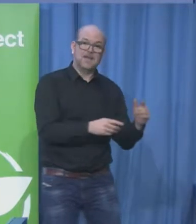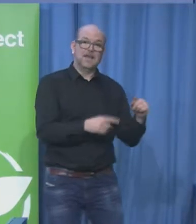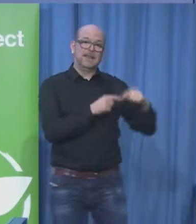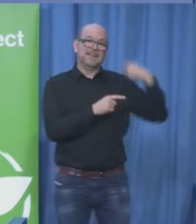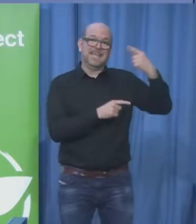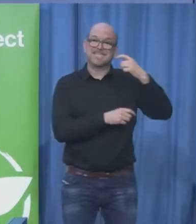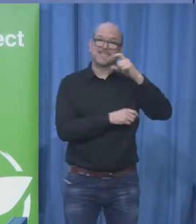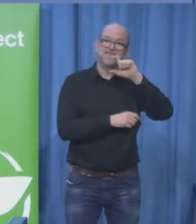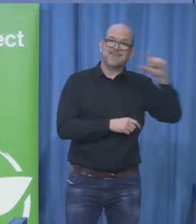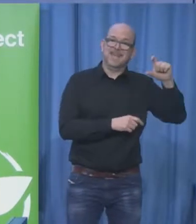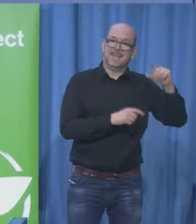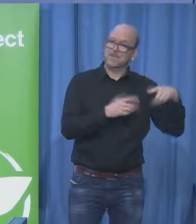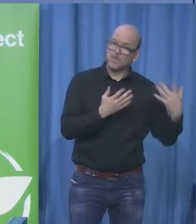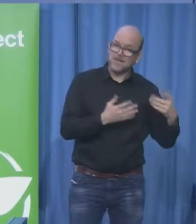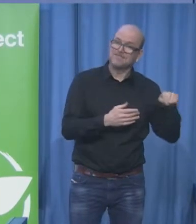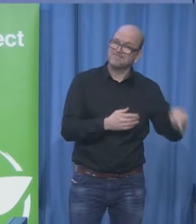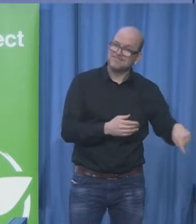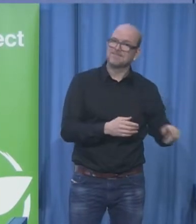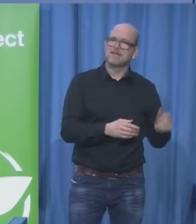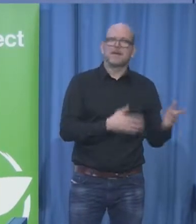World Winter Games, a